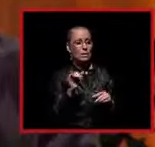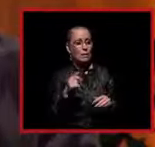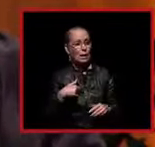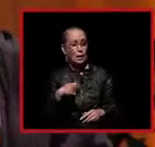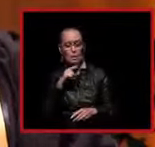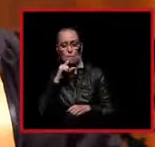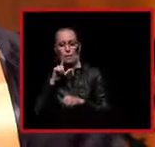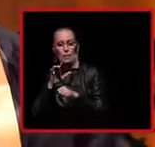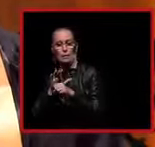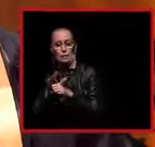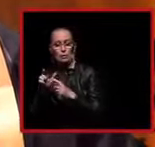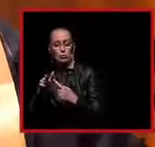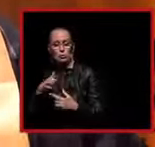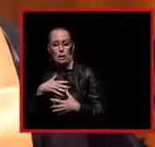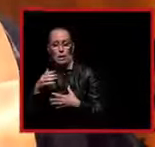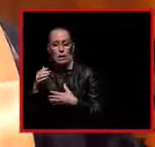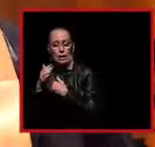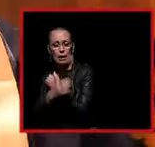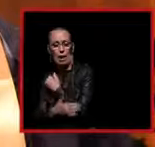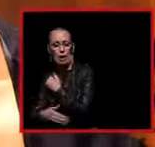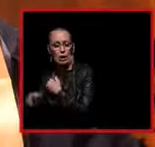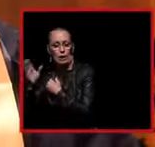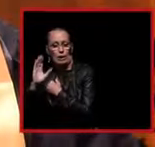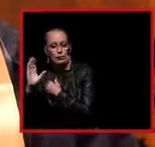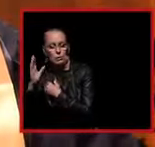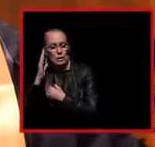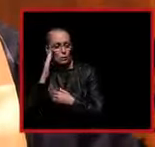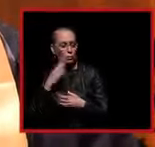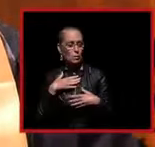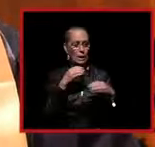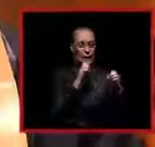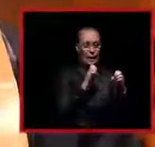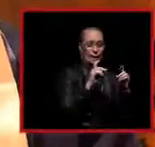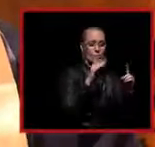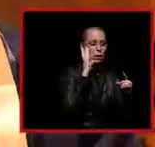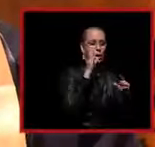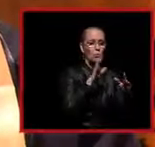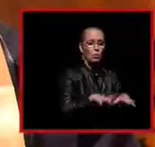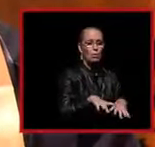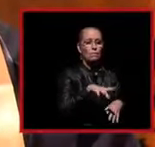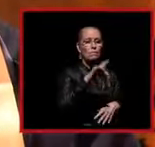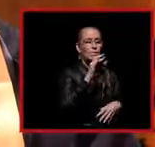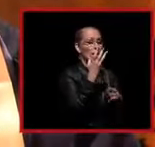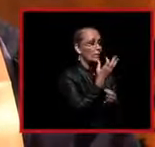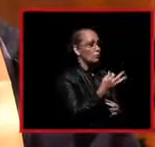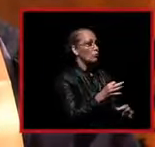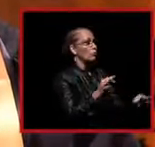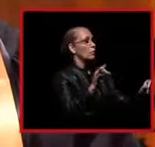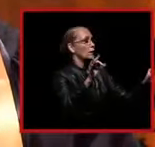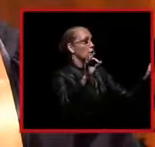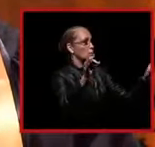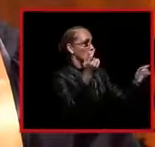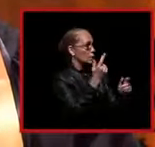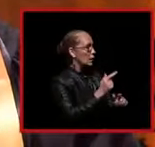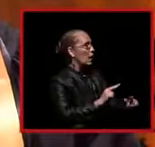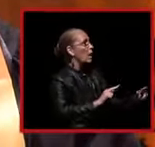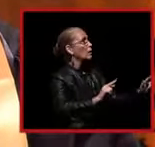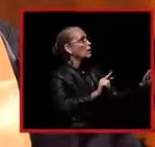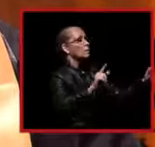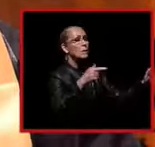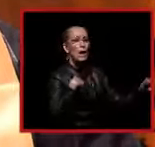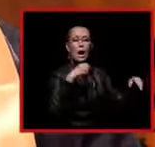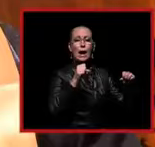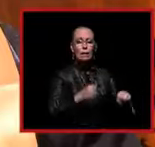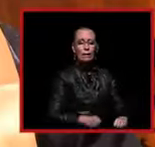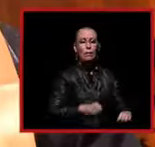dedicated myself to my country. I knew that in my education I would find freedom and liberty, that I could make a positive change to the man that I